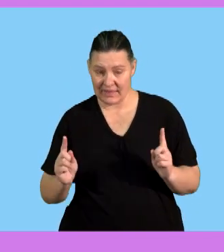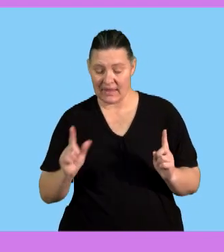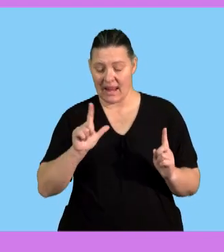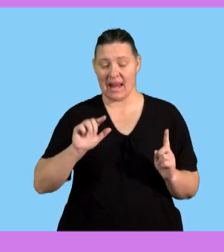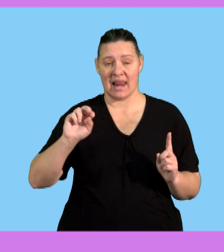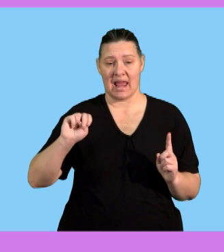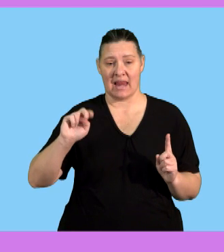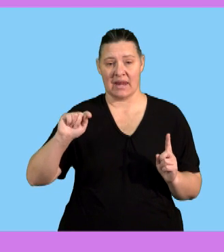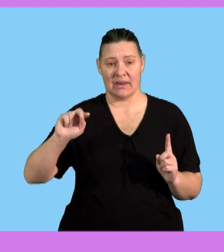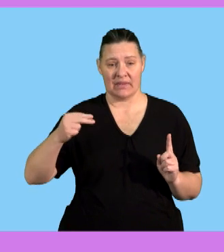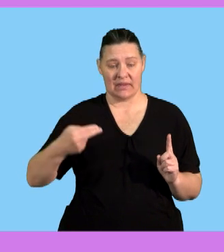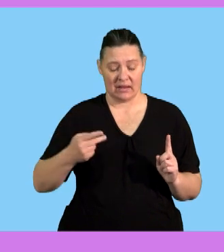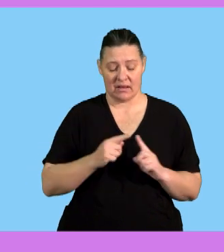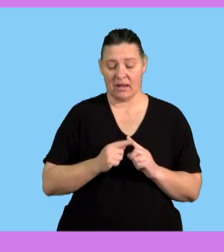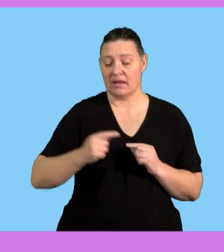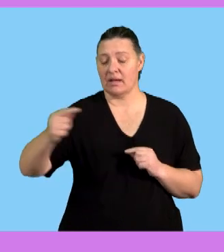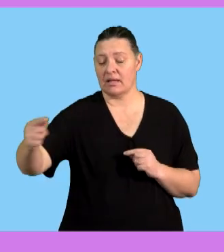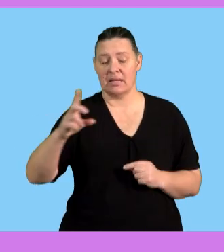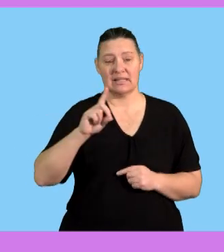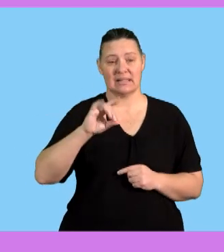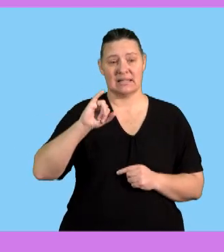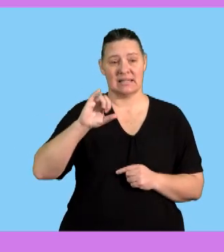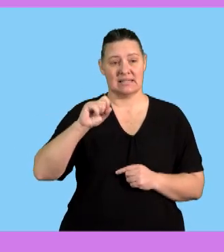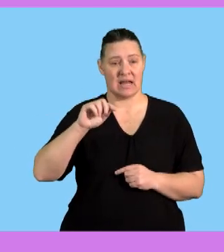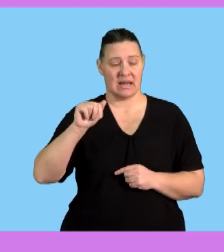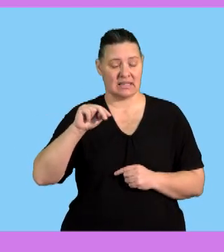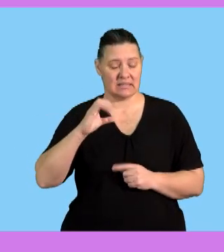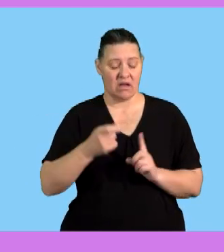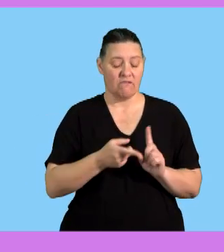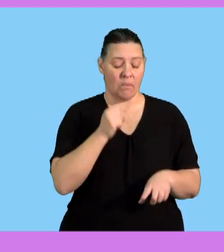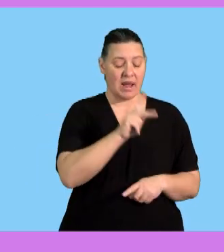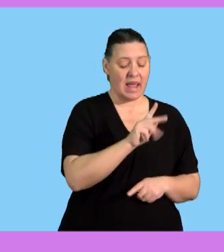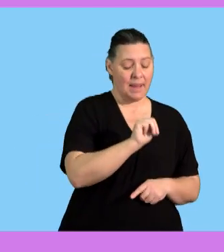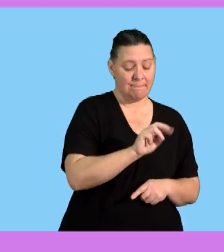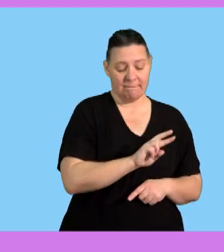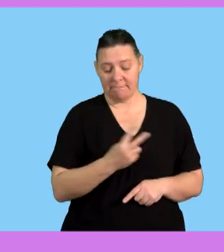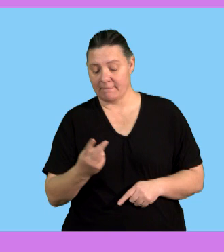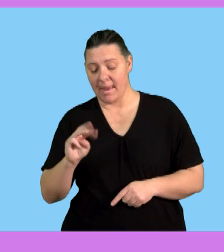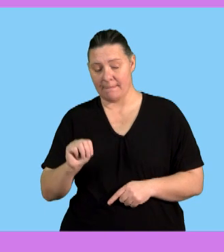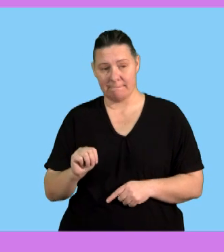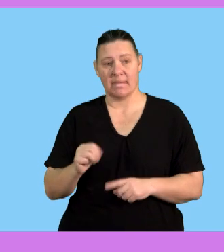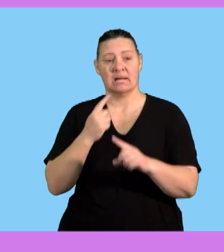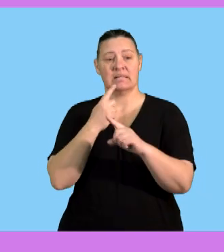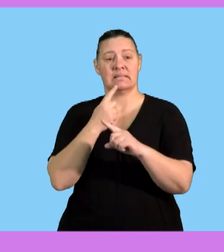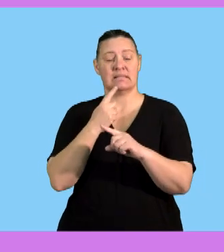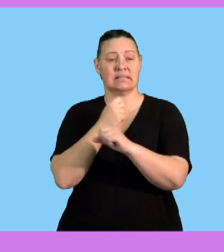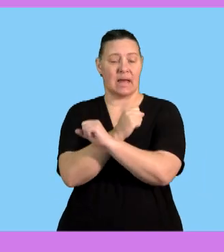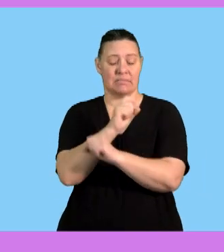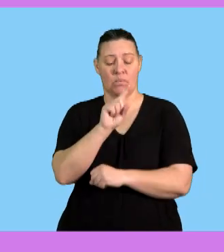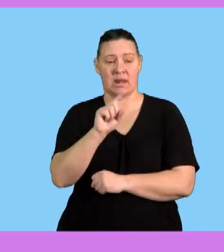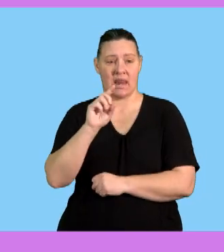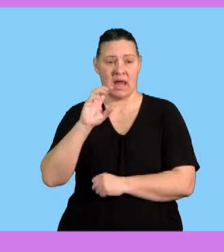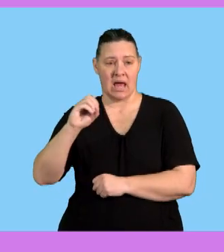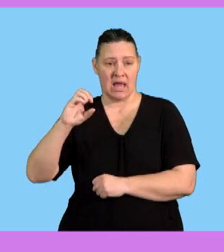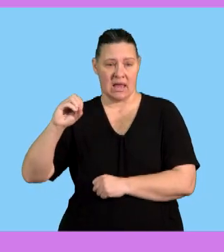now this is the conversion table. It's given to you when you convert from kilometers to meters, you multiply by 100, we multiply